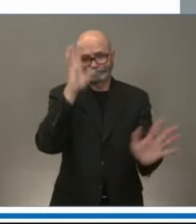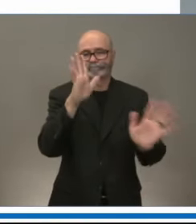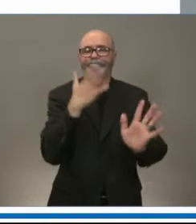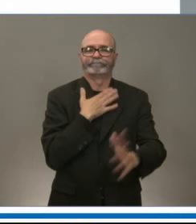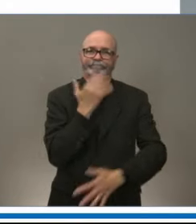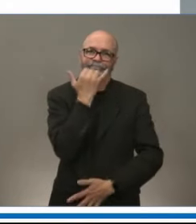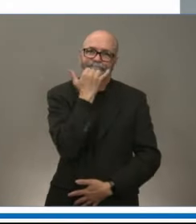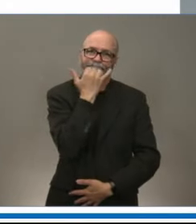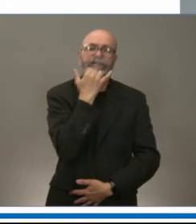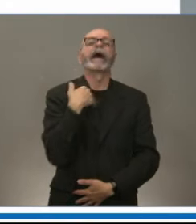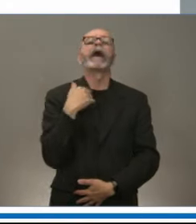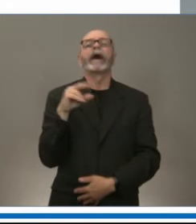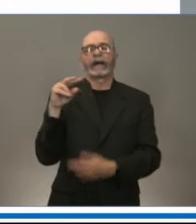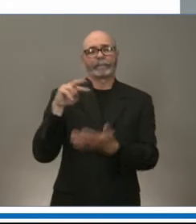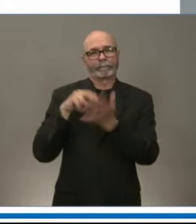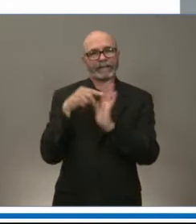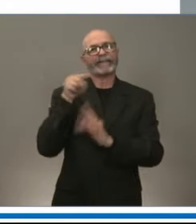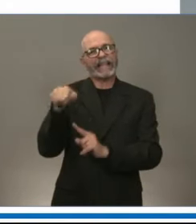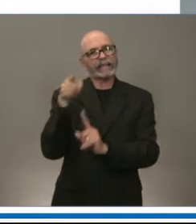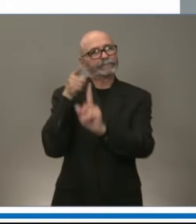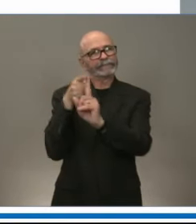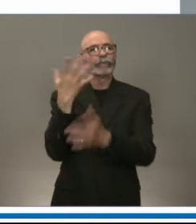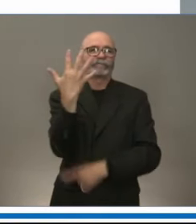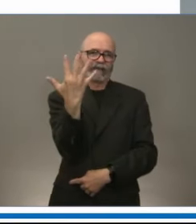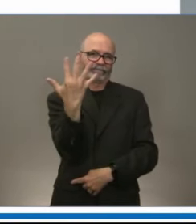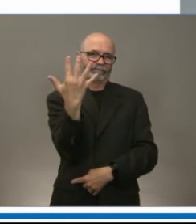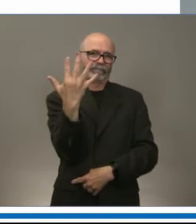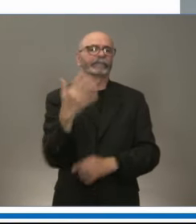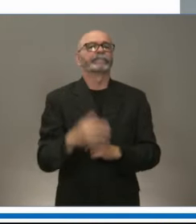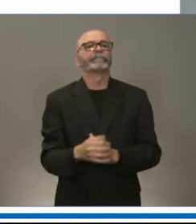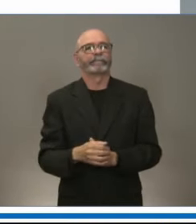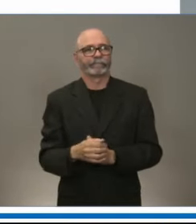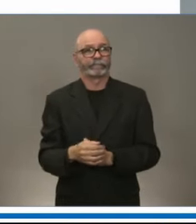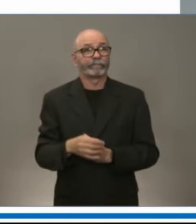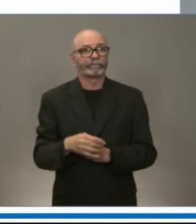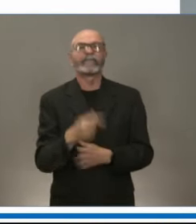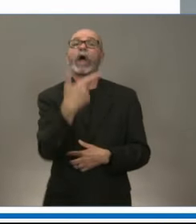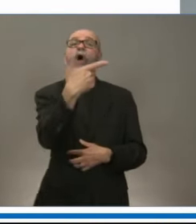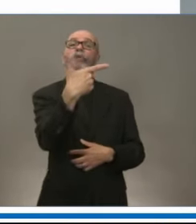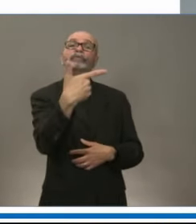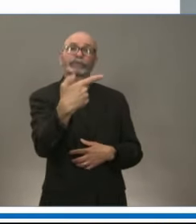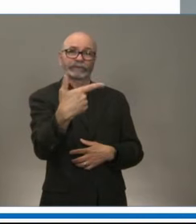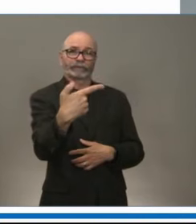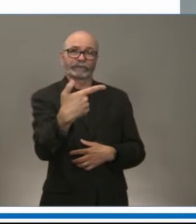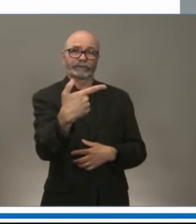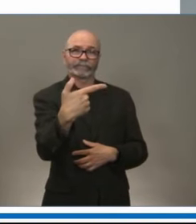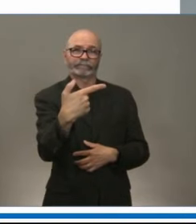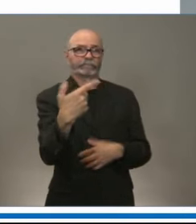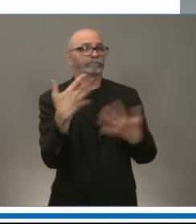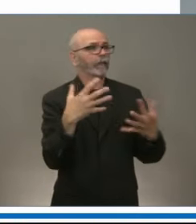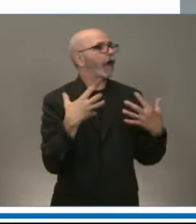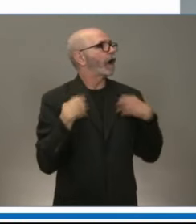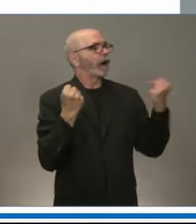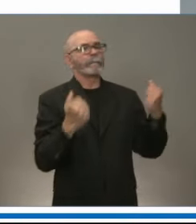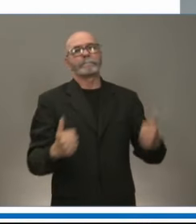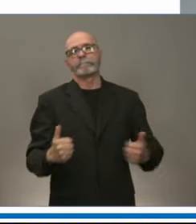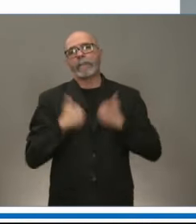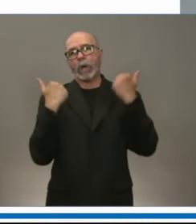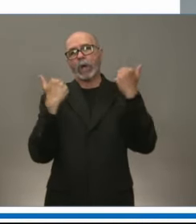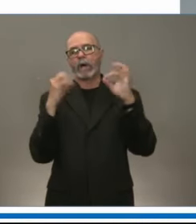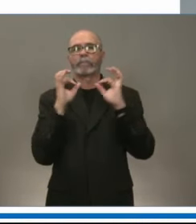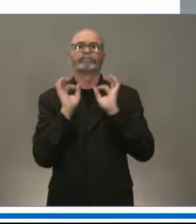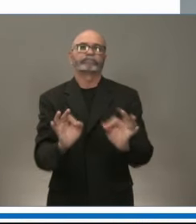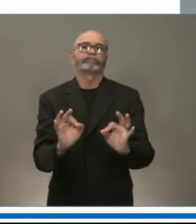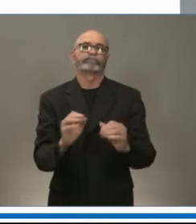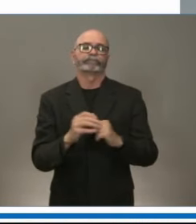That remains the same today. We now have 21 people that can be considered to have recovered from their